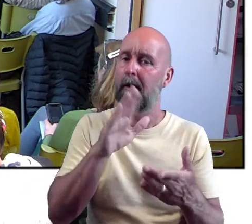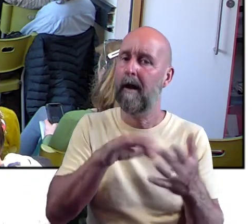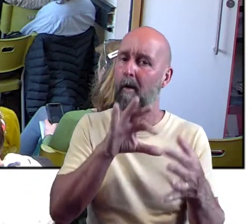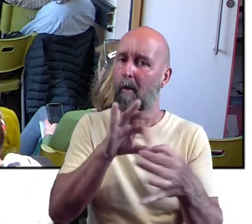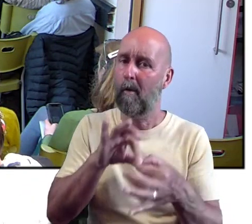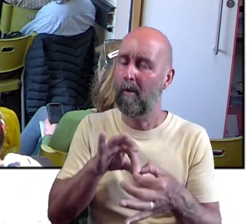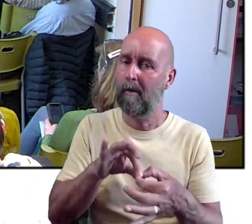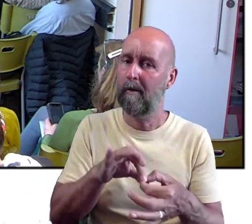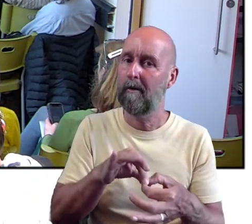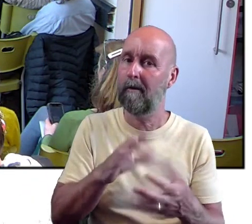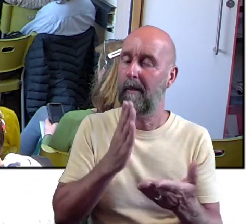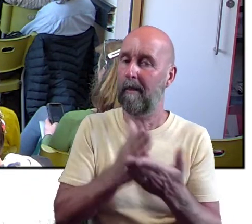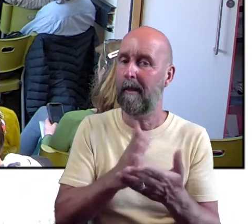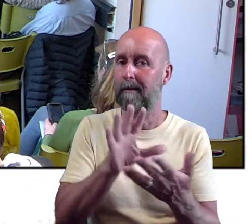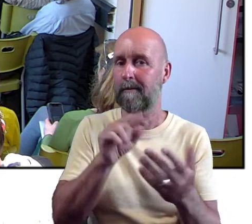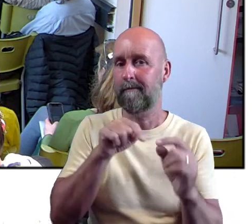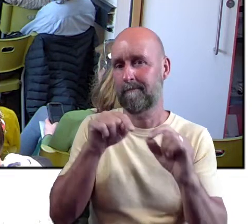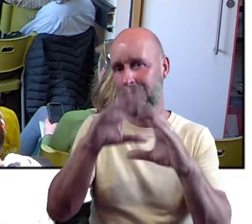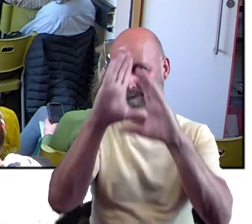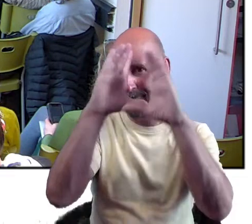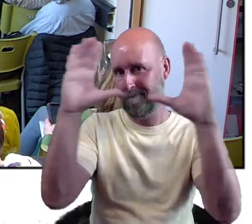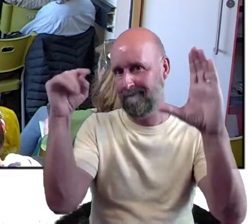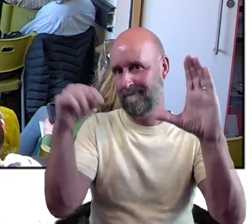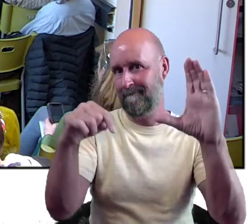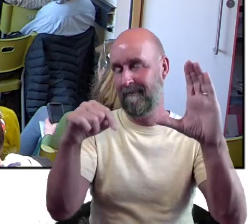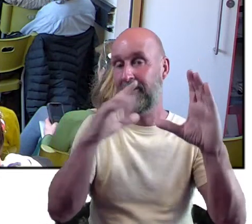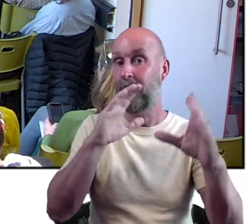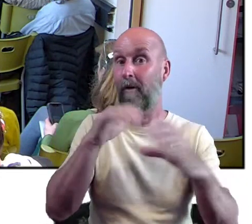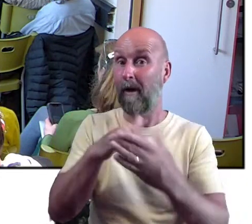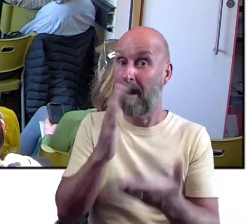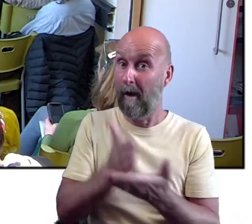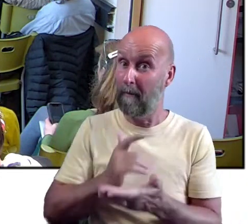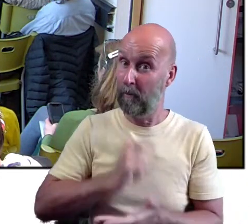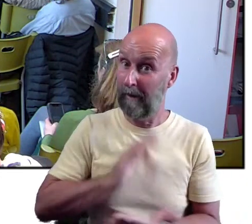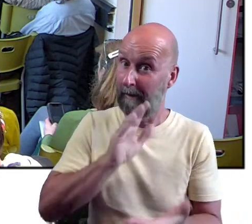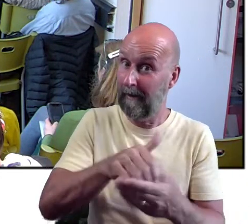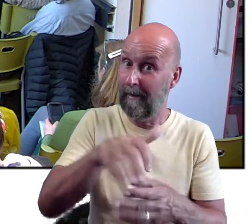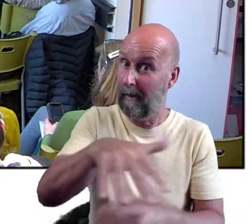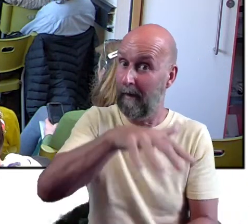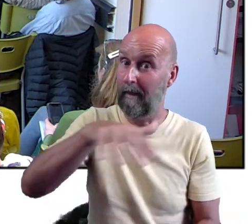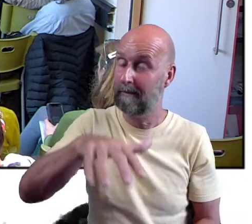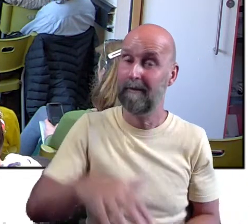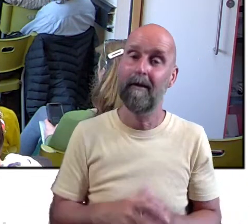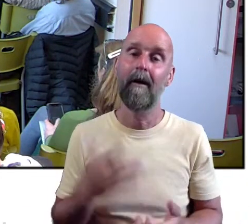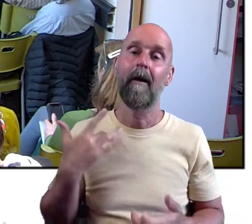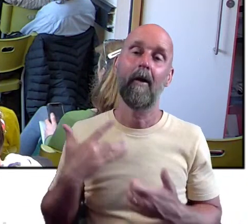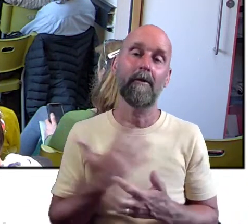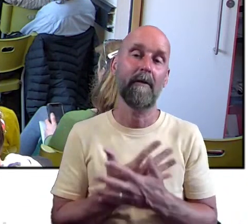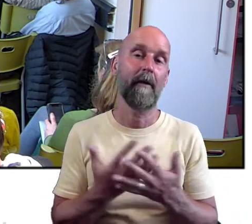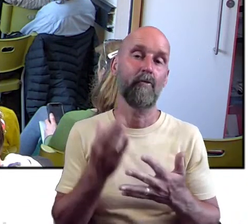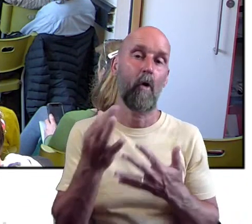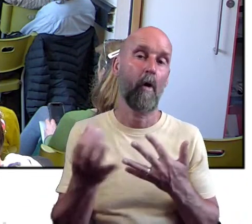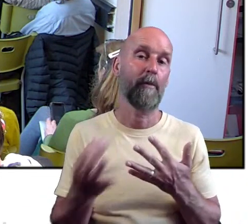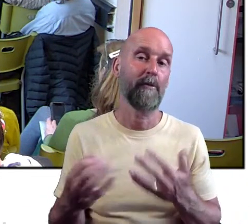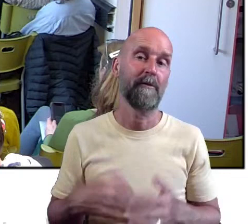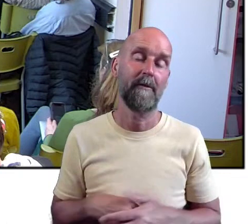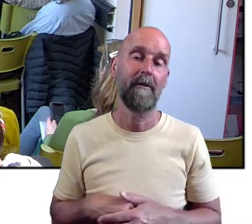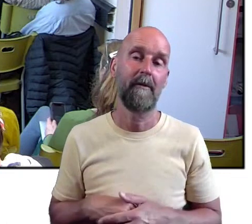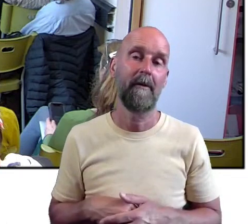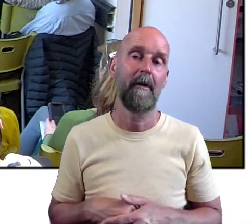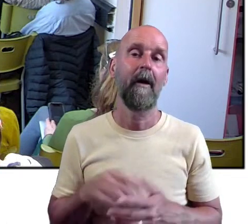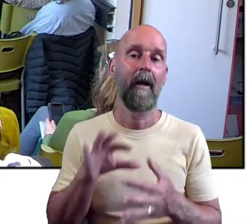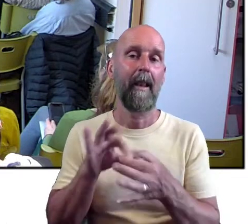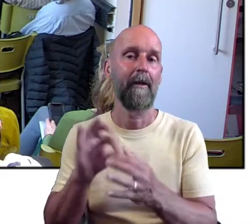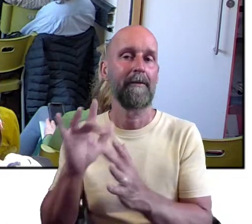that definition, but you're not like actually physically in that place. So I think there's lots of interesting options, both for like purely digital, but